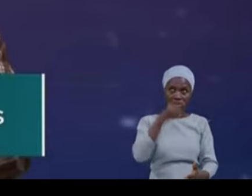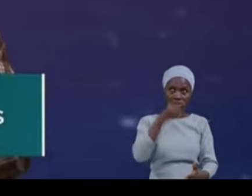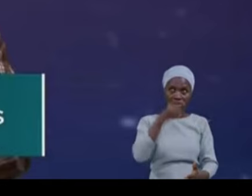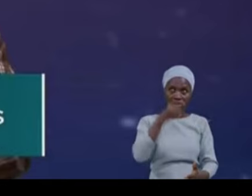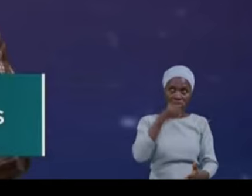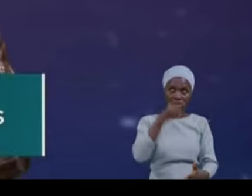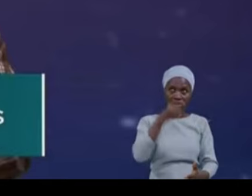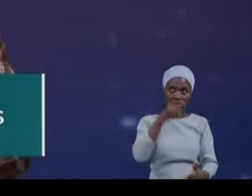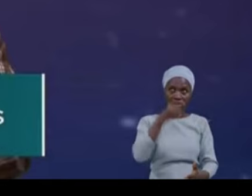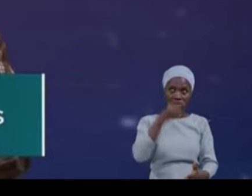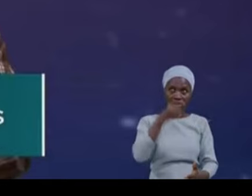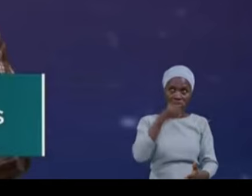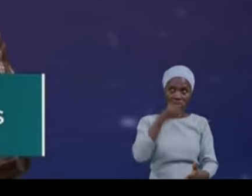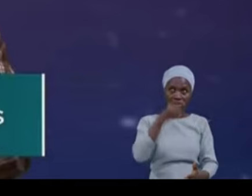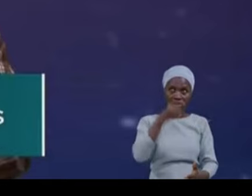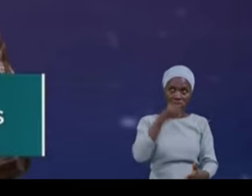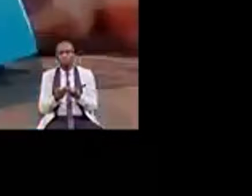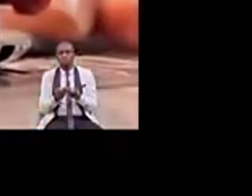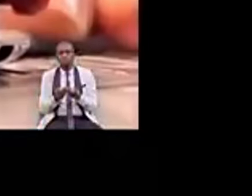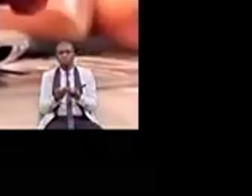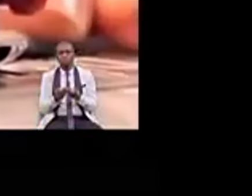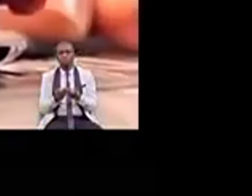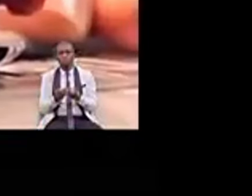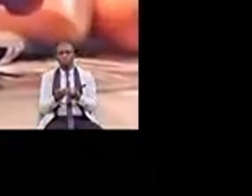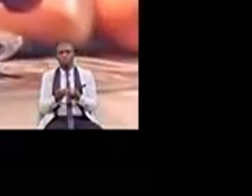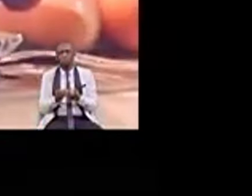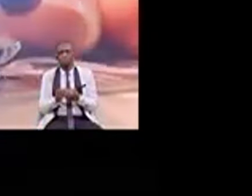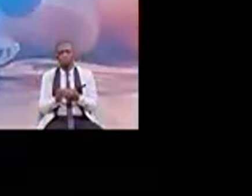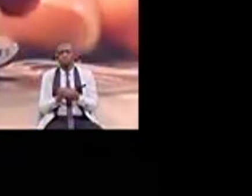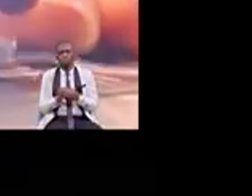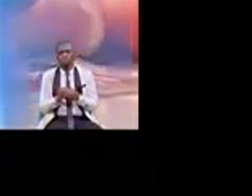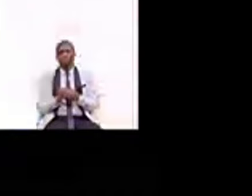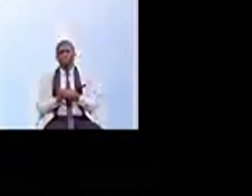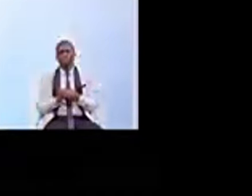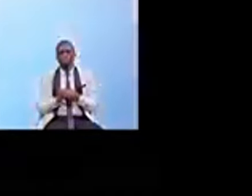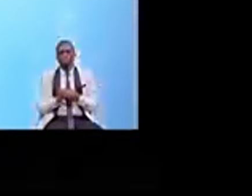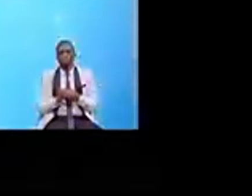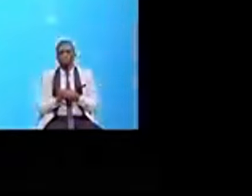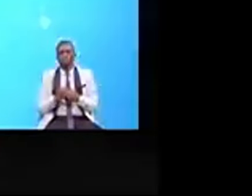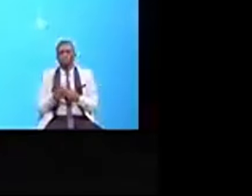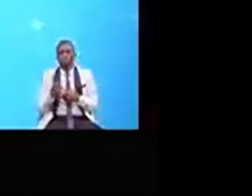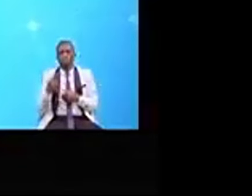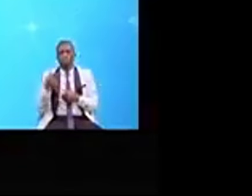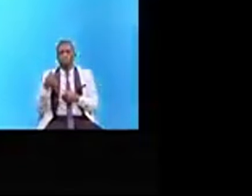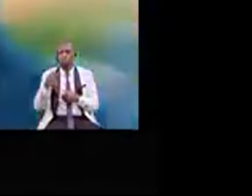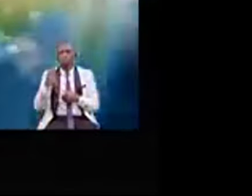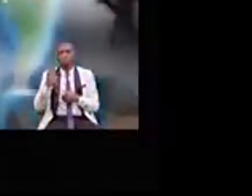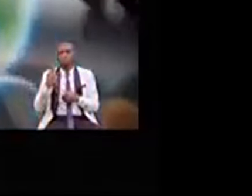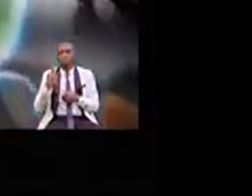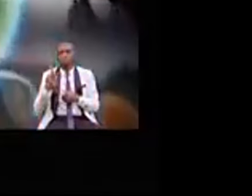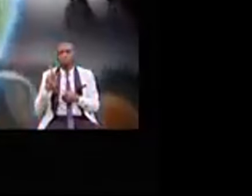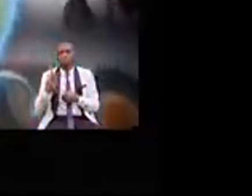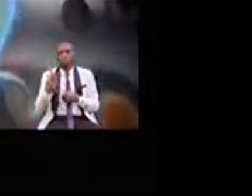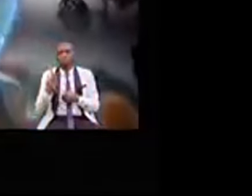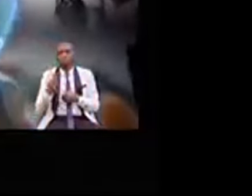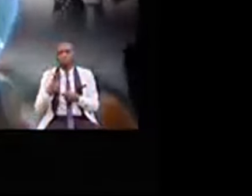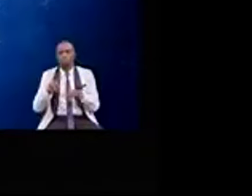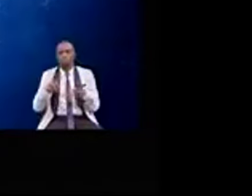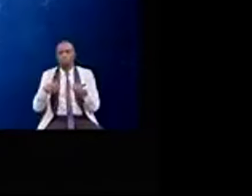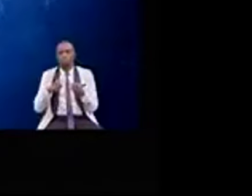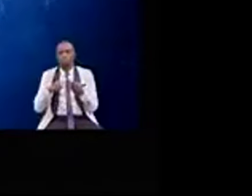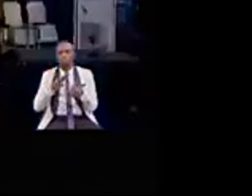For those who are watching online and you gave your life to Jesus, you also have an opportunity to get